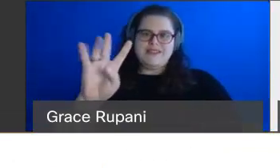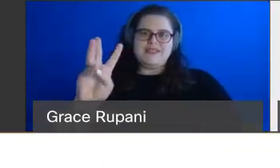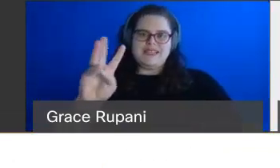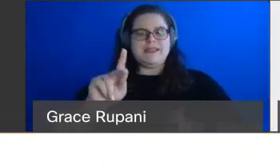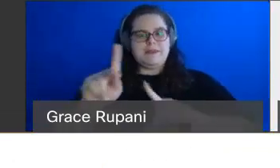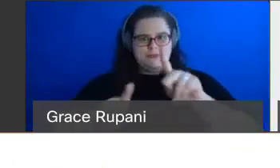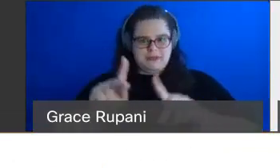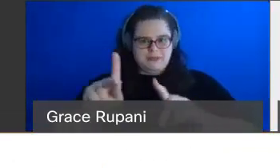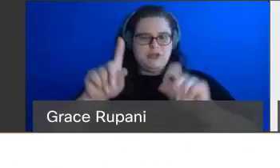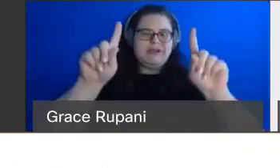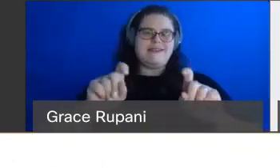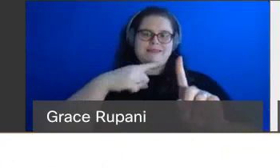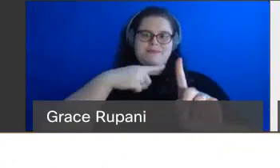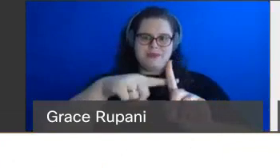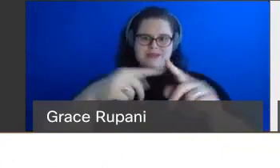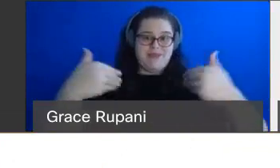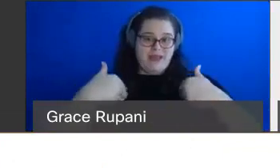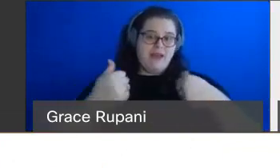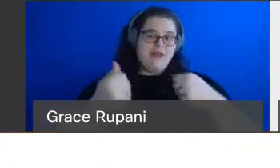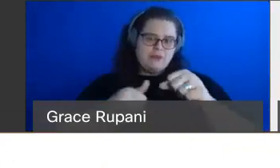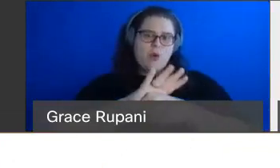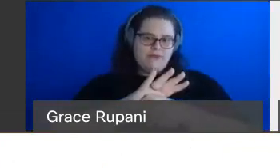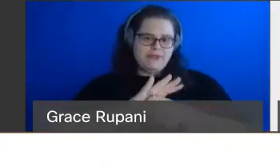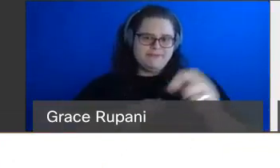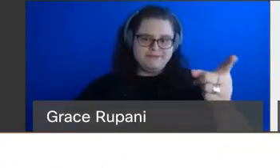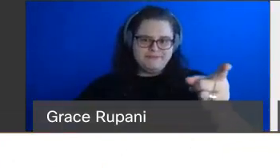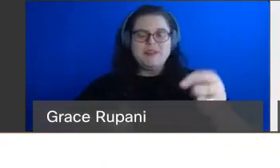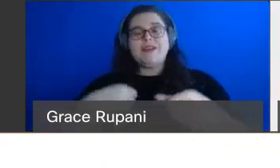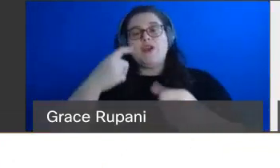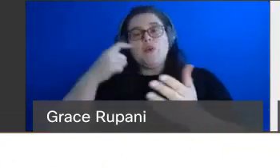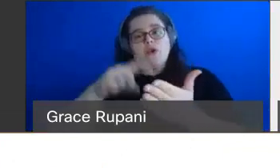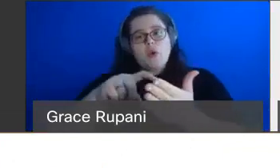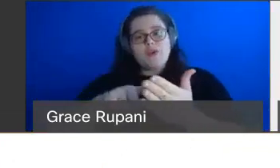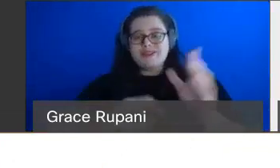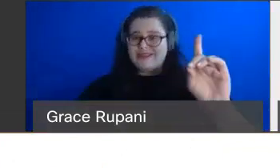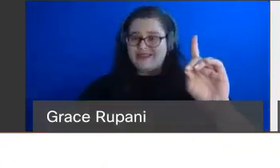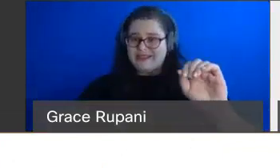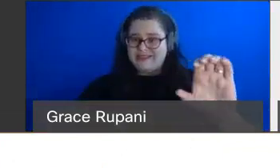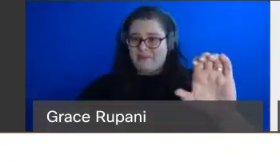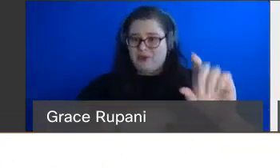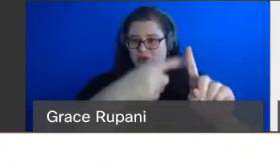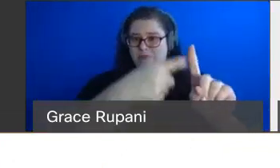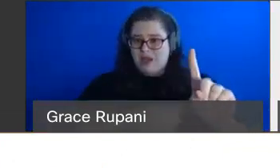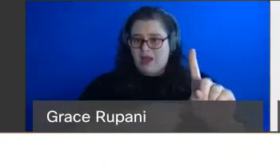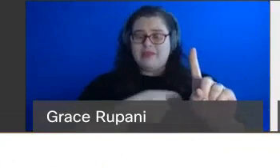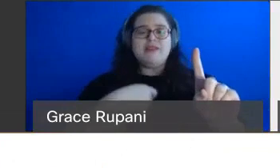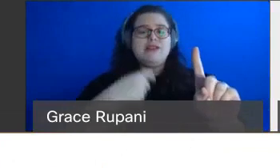positive. You may notice there's an addition there in December because there was someone who was just reported.